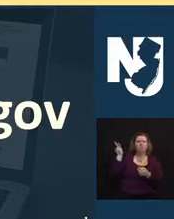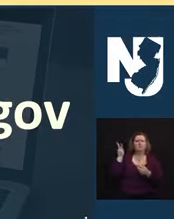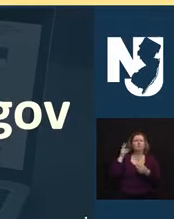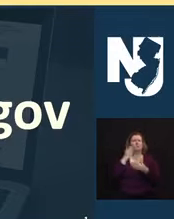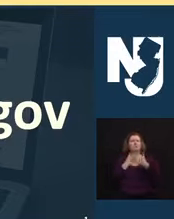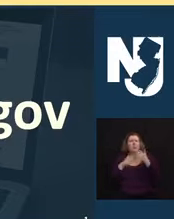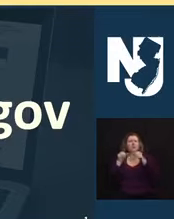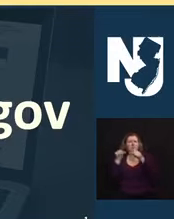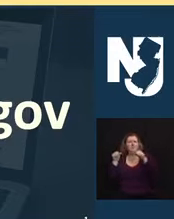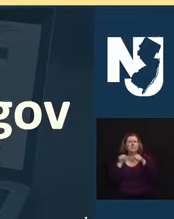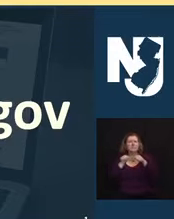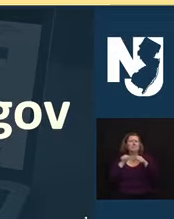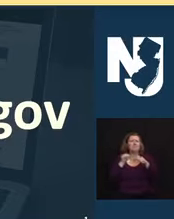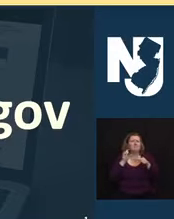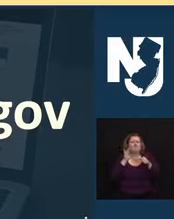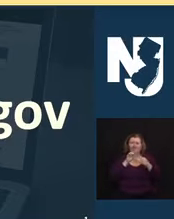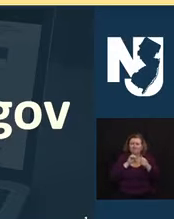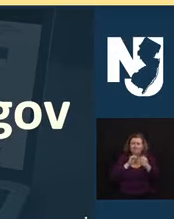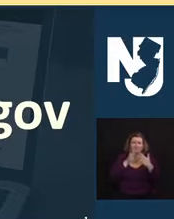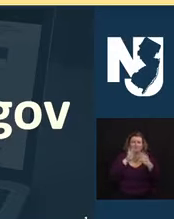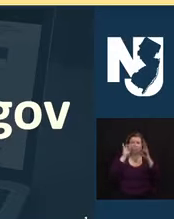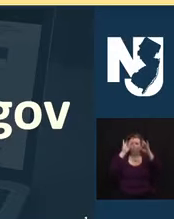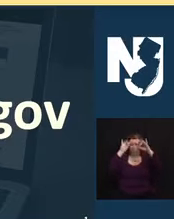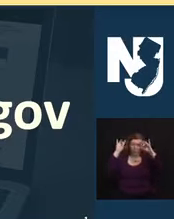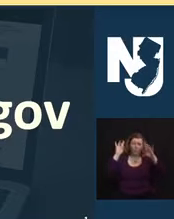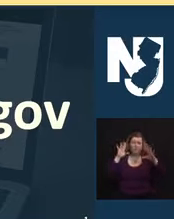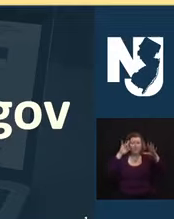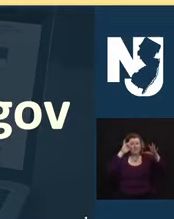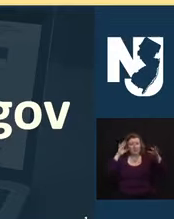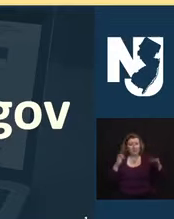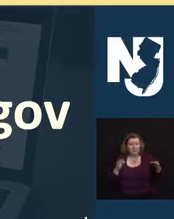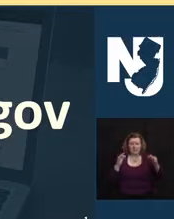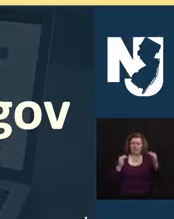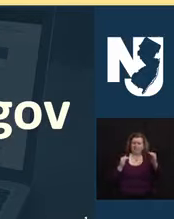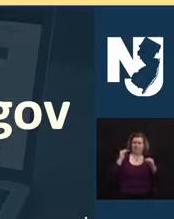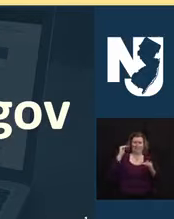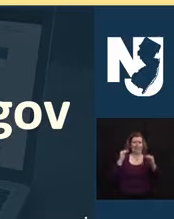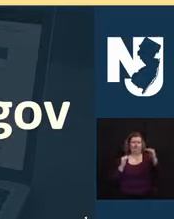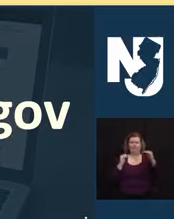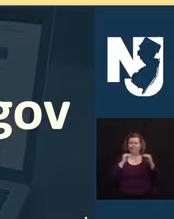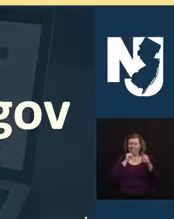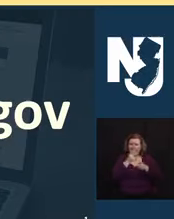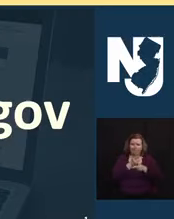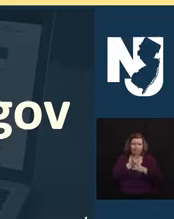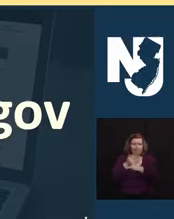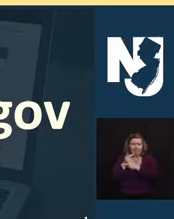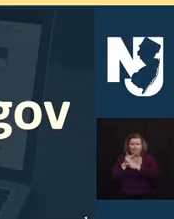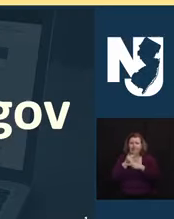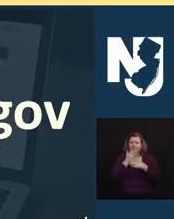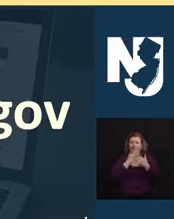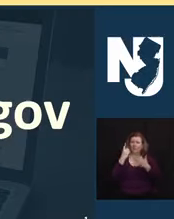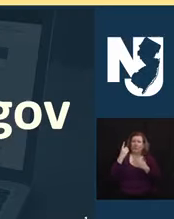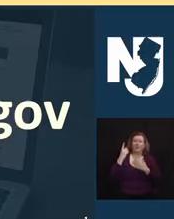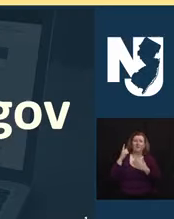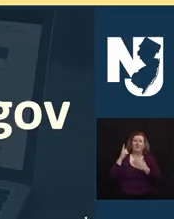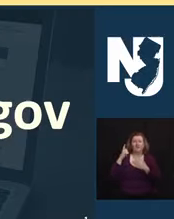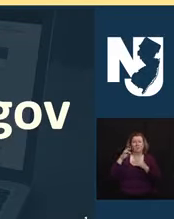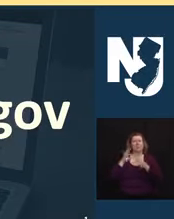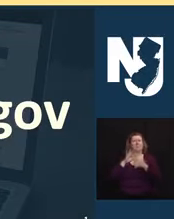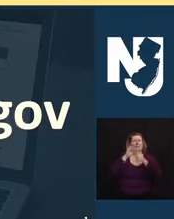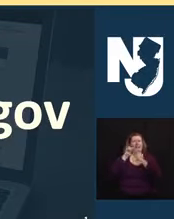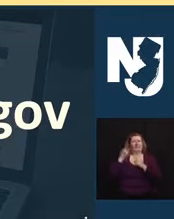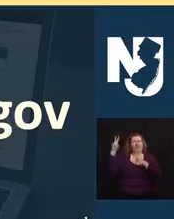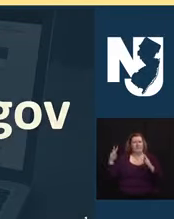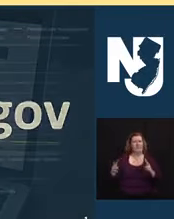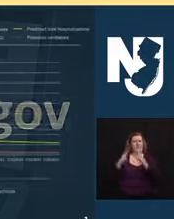awful decisions of equity, Paris among other places. Now, with those guideposts covered, let's take a look at the